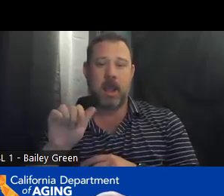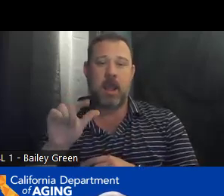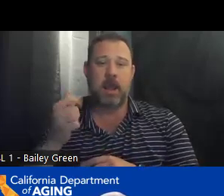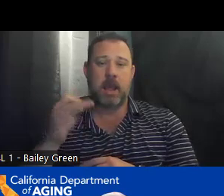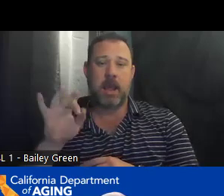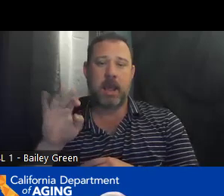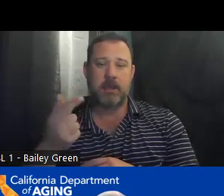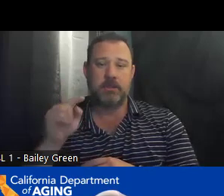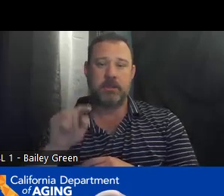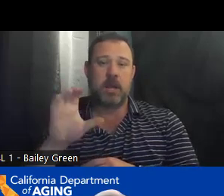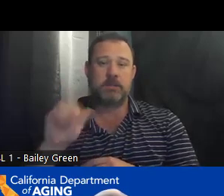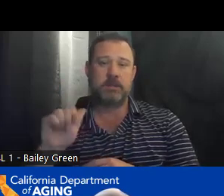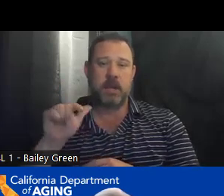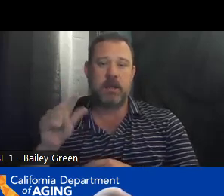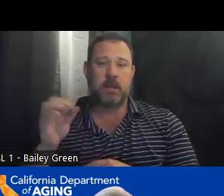at